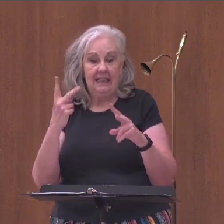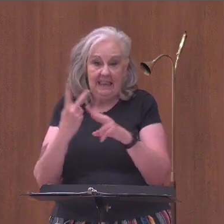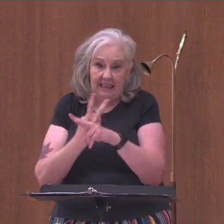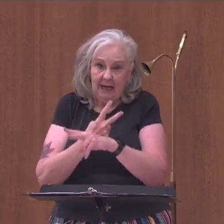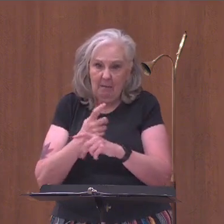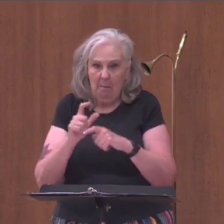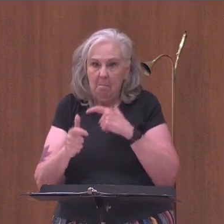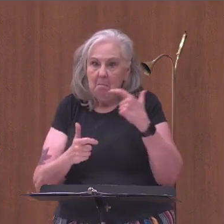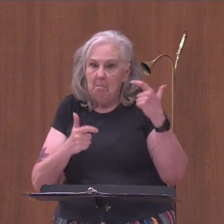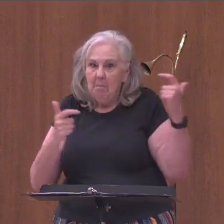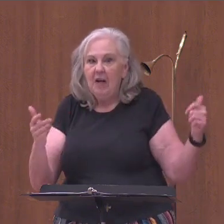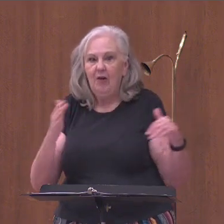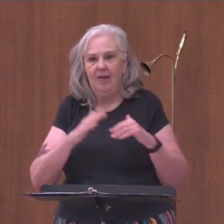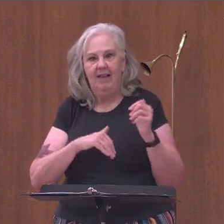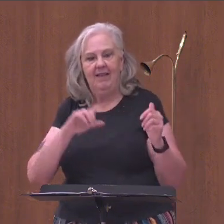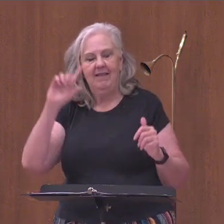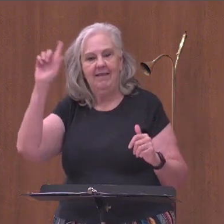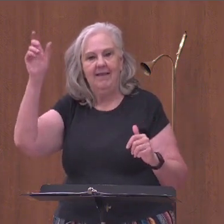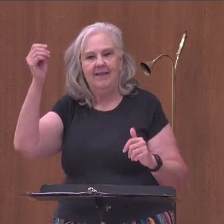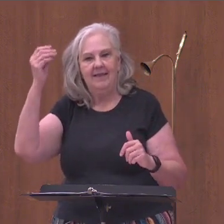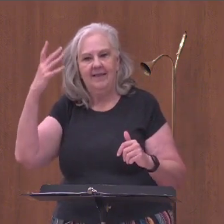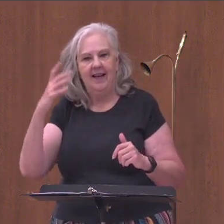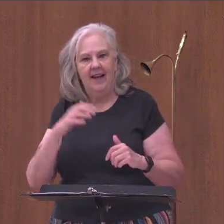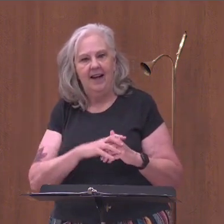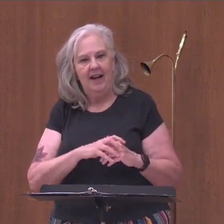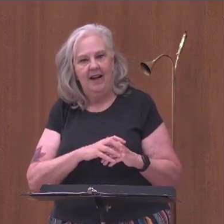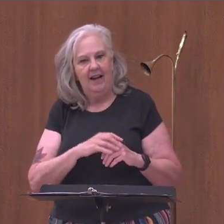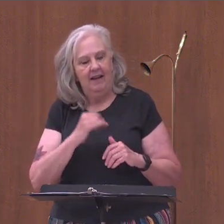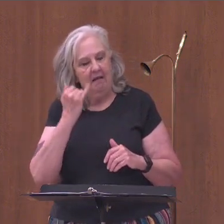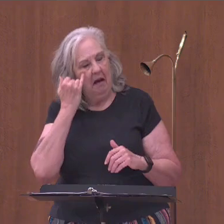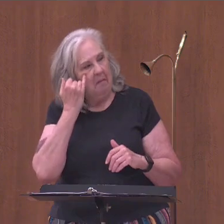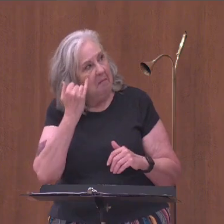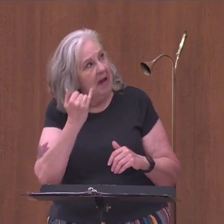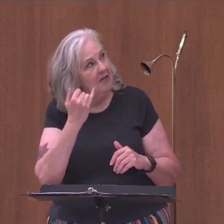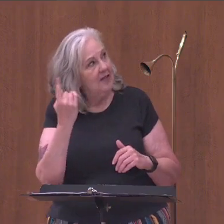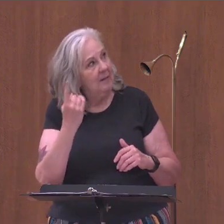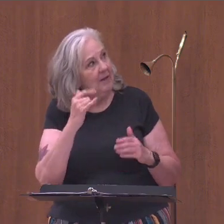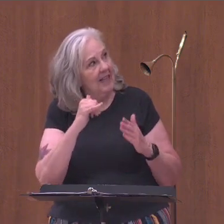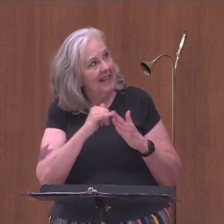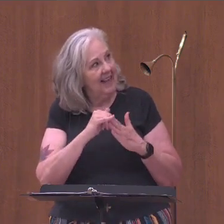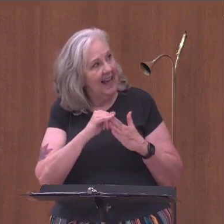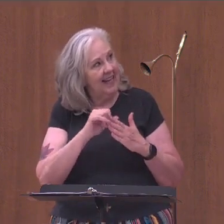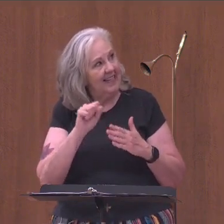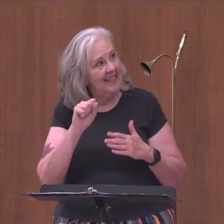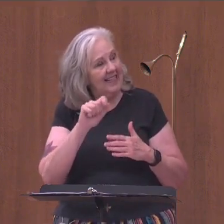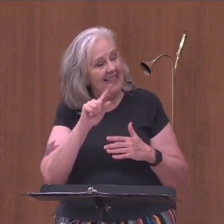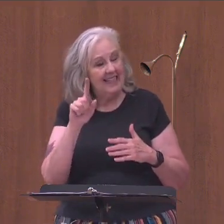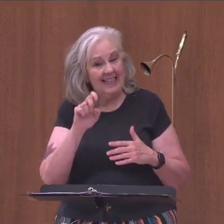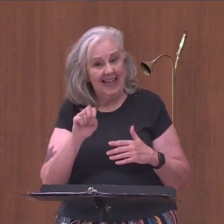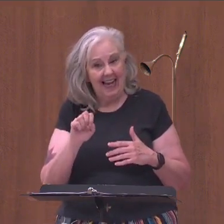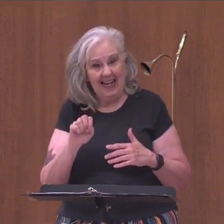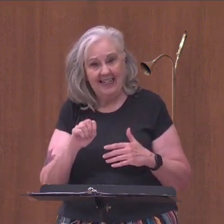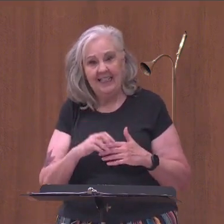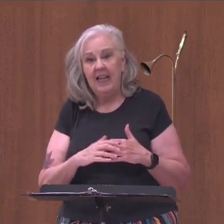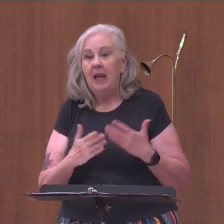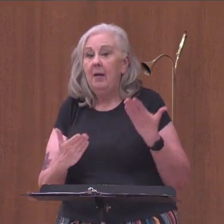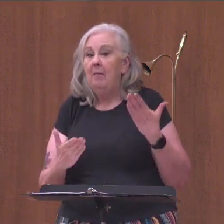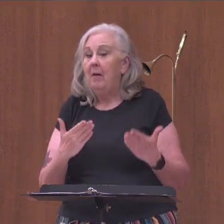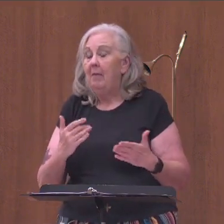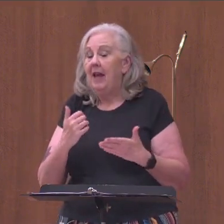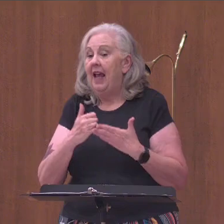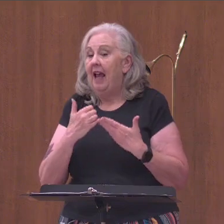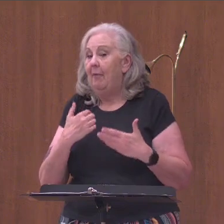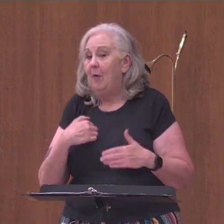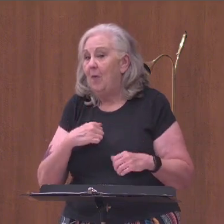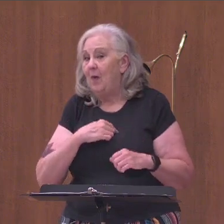It's probably impossible to get our heads wrapped around something that size. Maybe it will help if